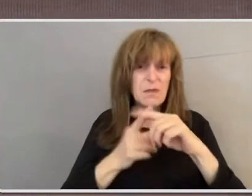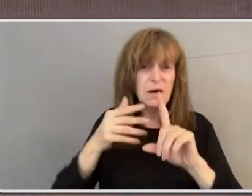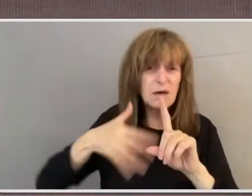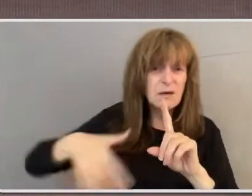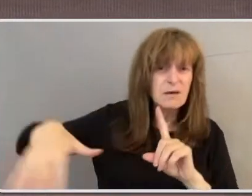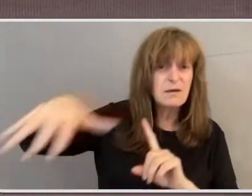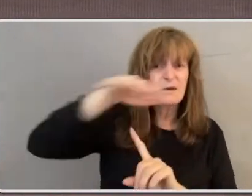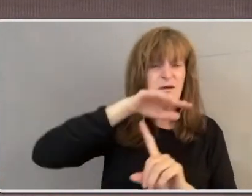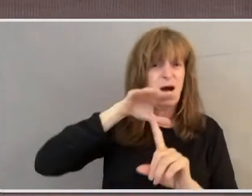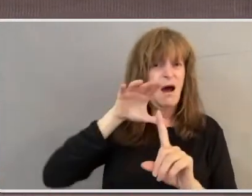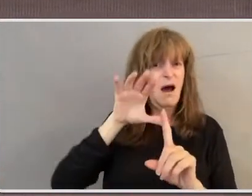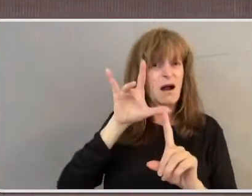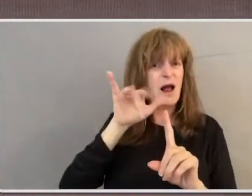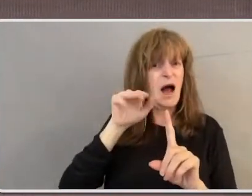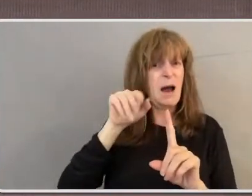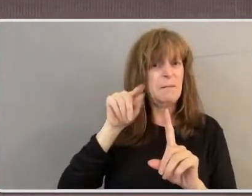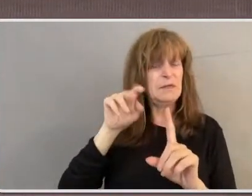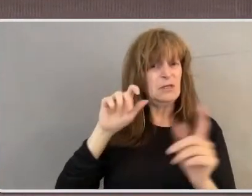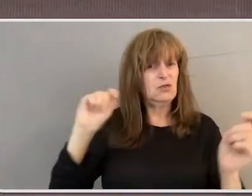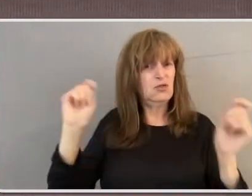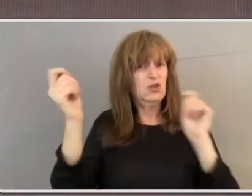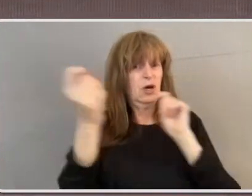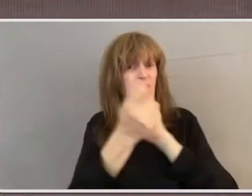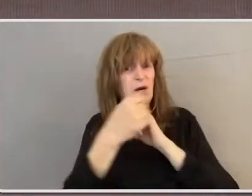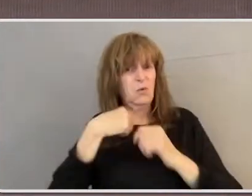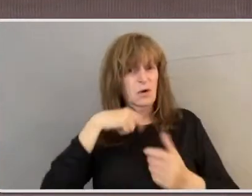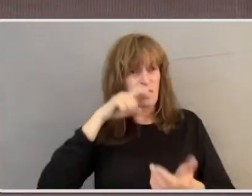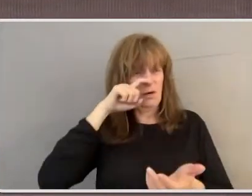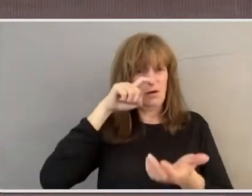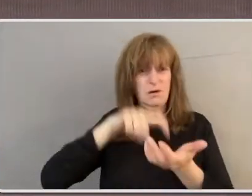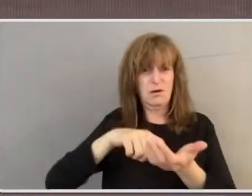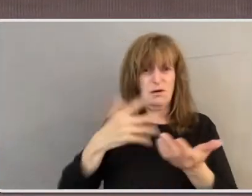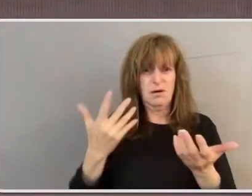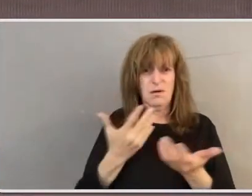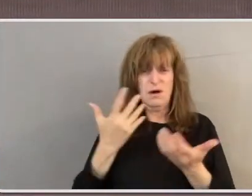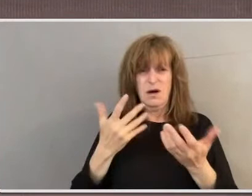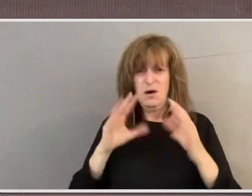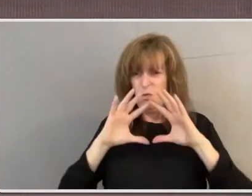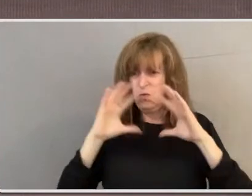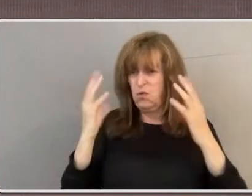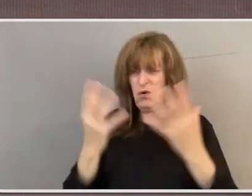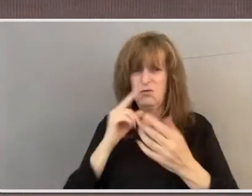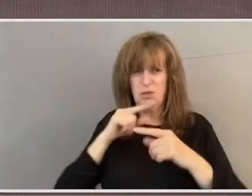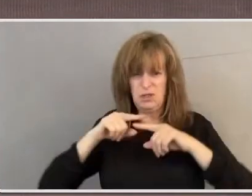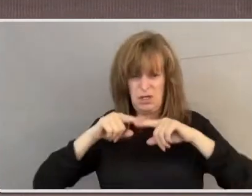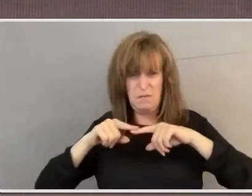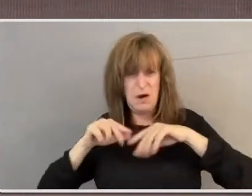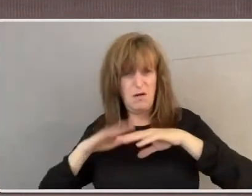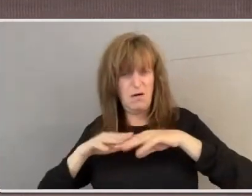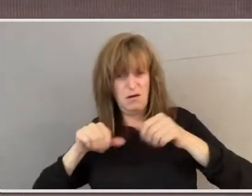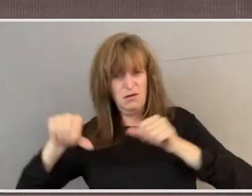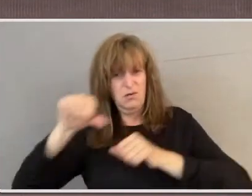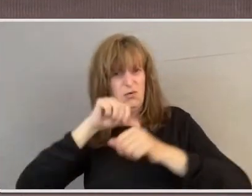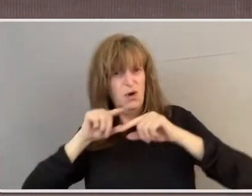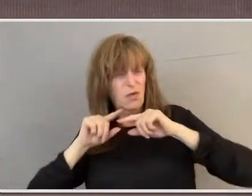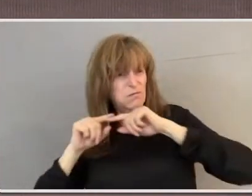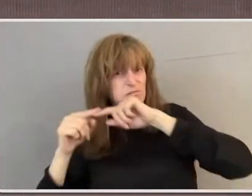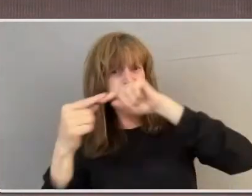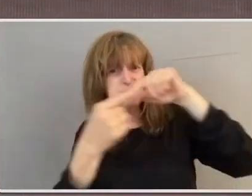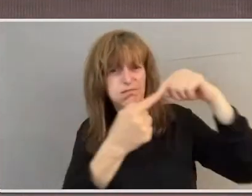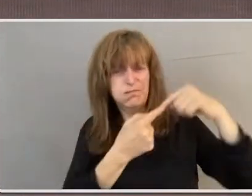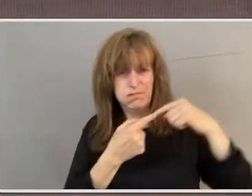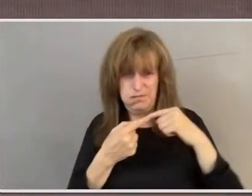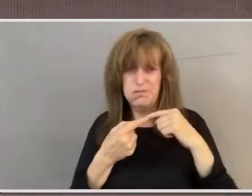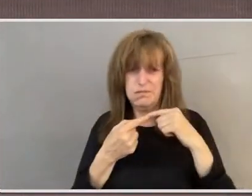interdependence. These realities will certainly present you, the government, with many vital